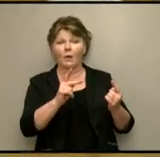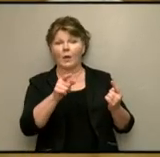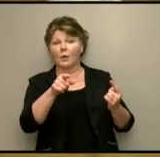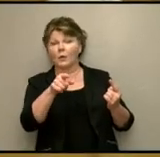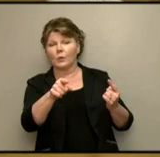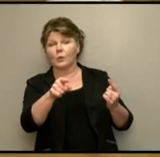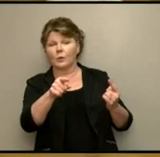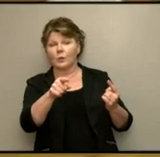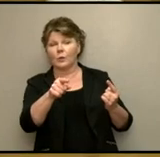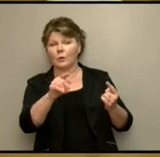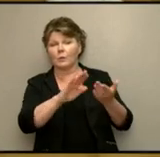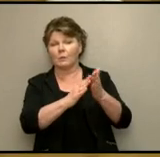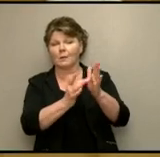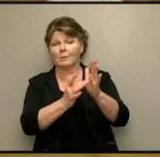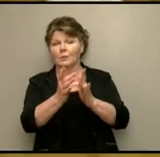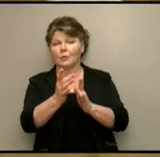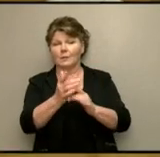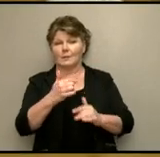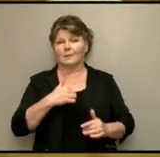you be Jesus."